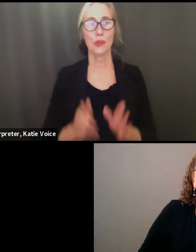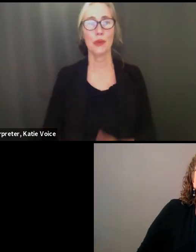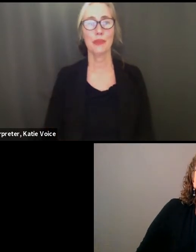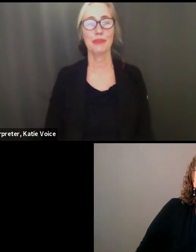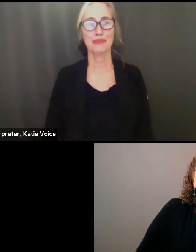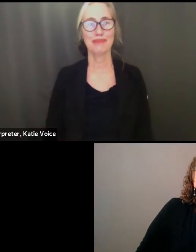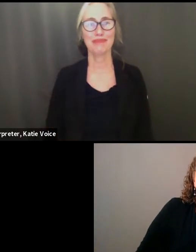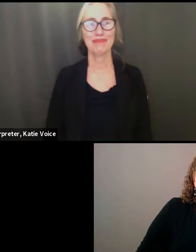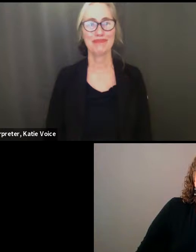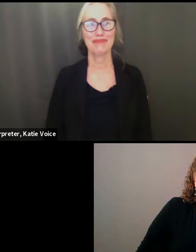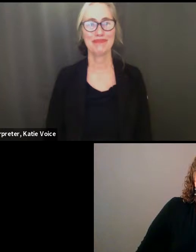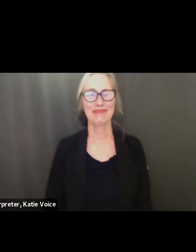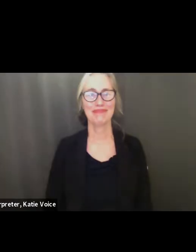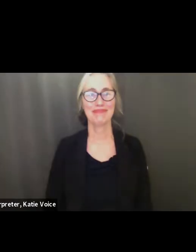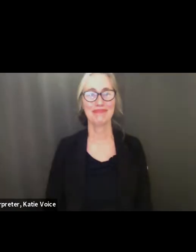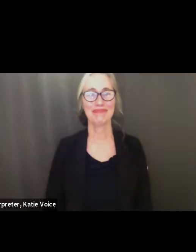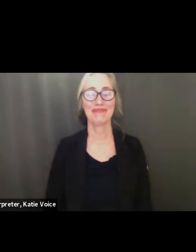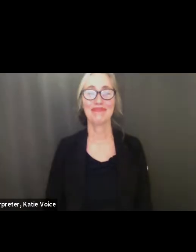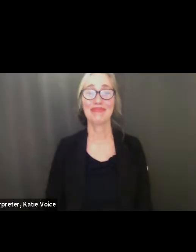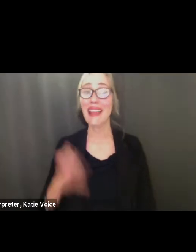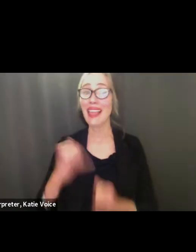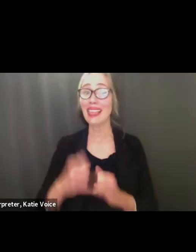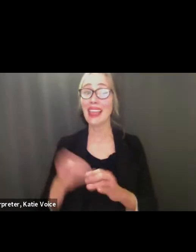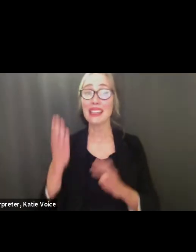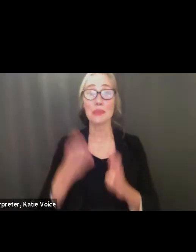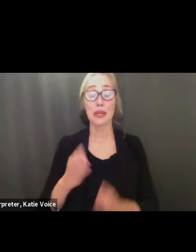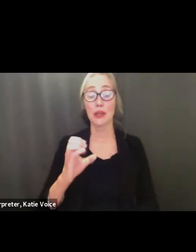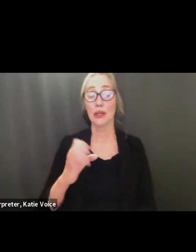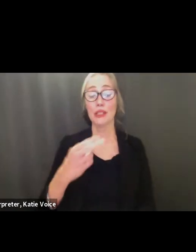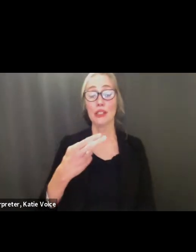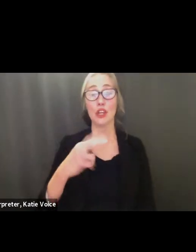Thank you. Our last speaker is Cressida Silvers.